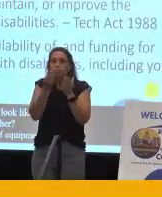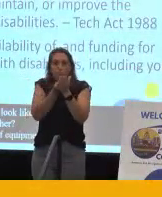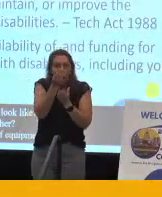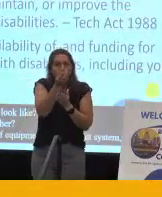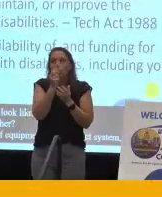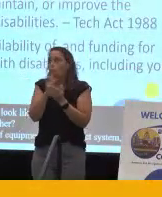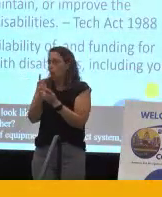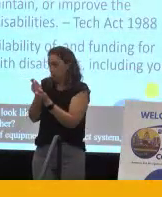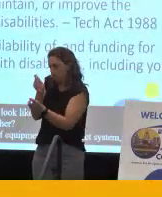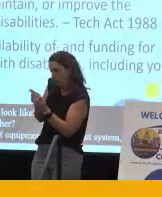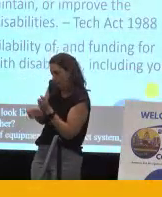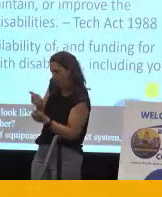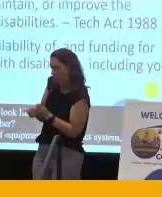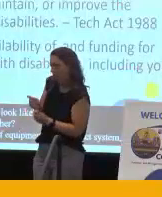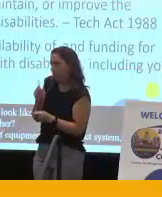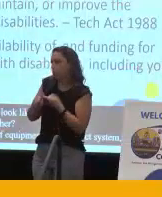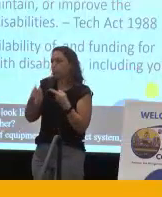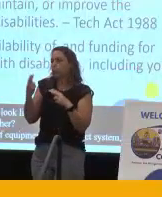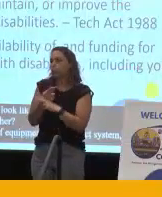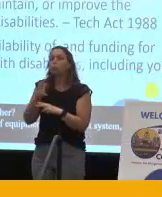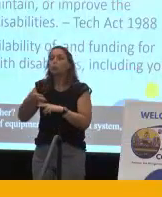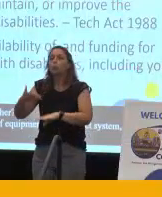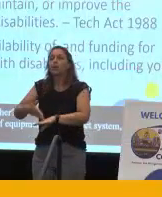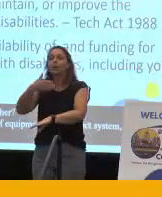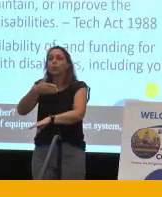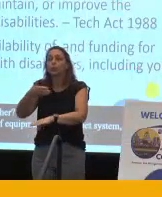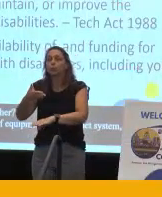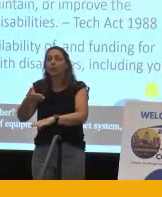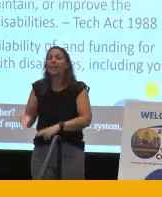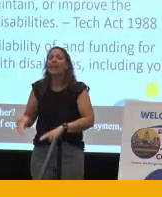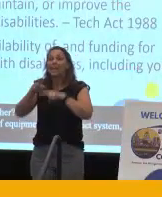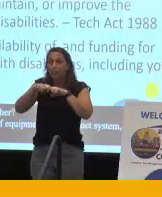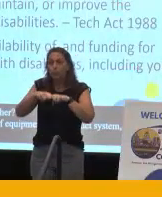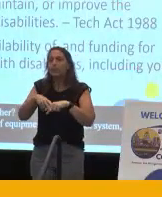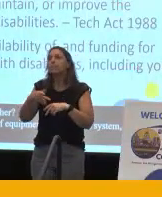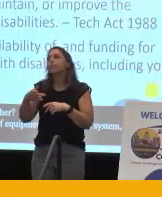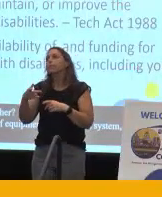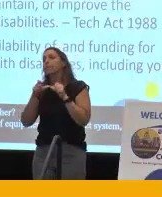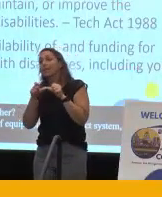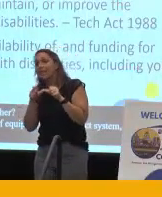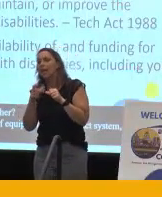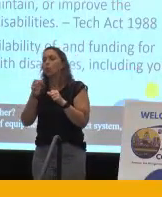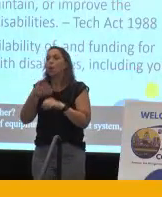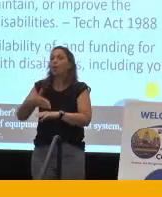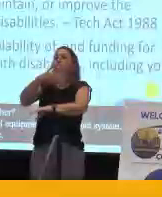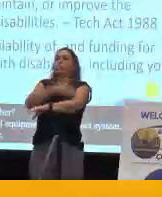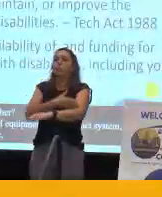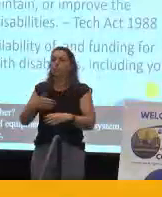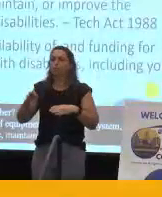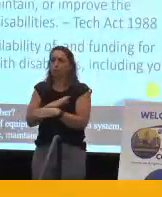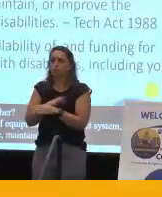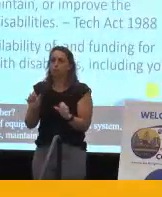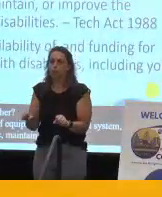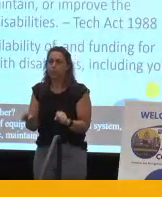modified, or customized, that is used to increase, maintain, or improve the functional capabilities of persons